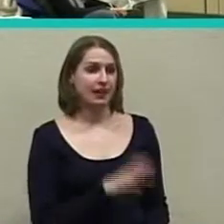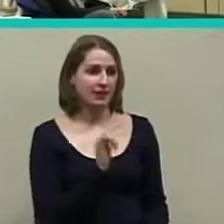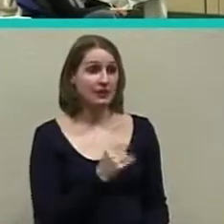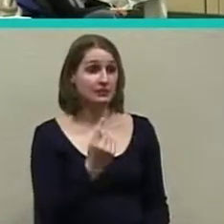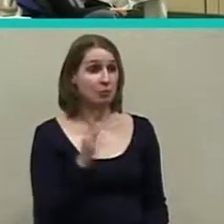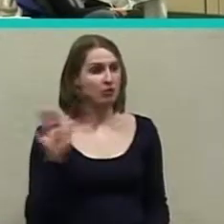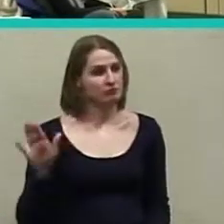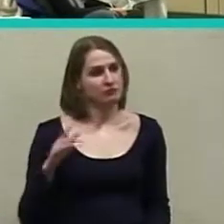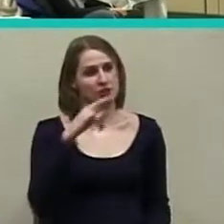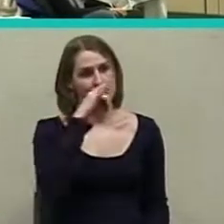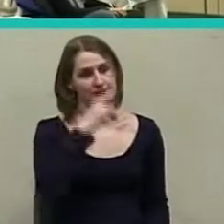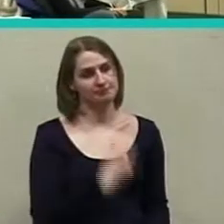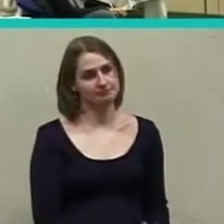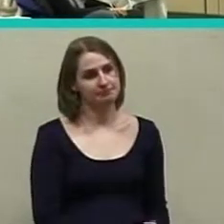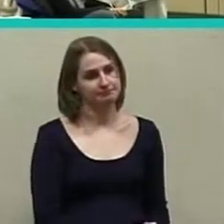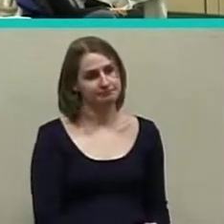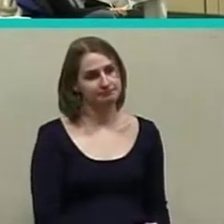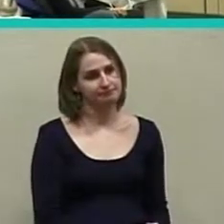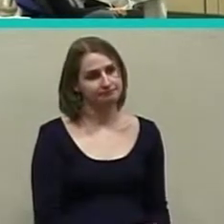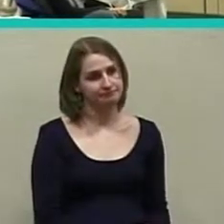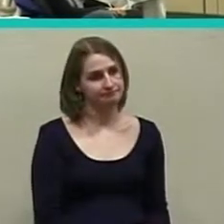somebody's kid. All